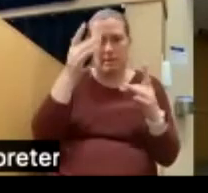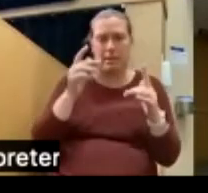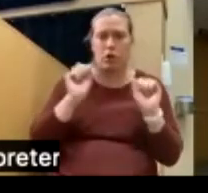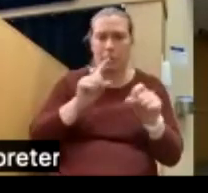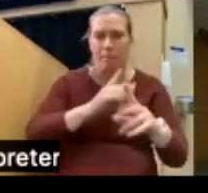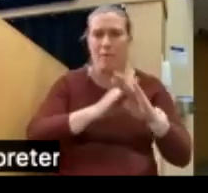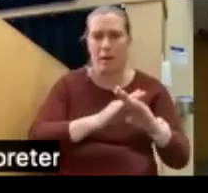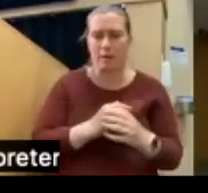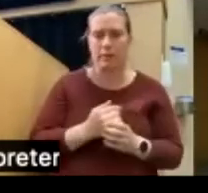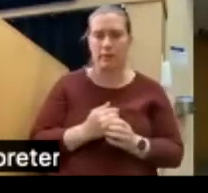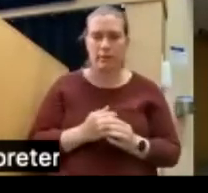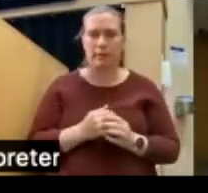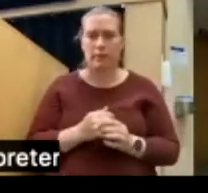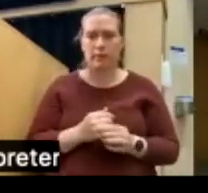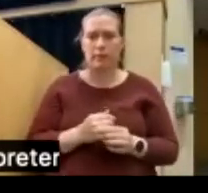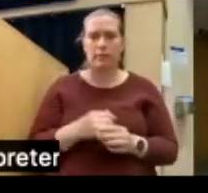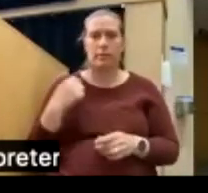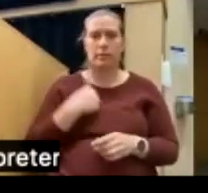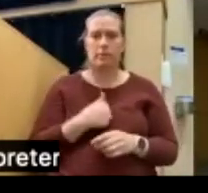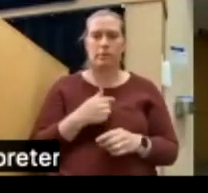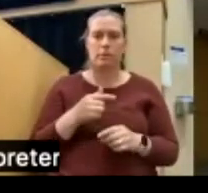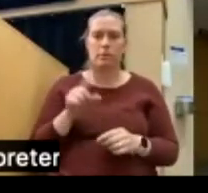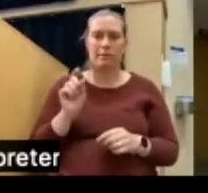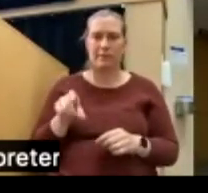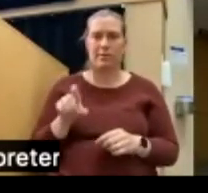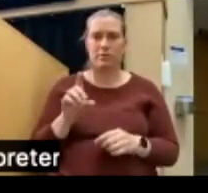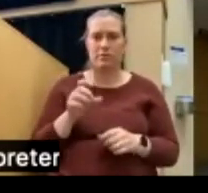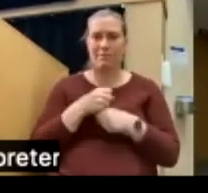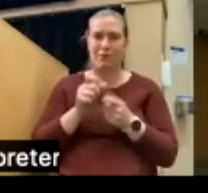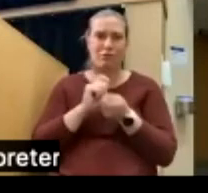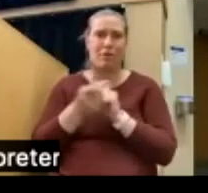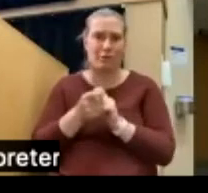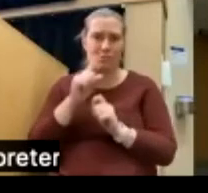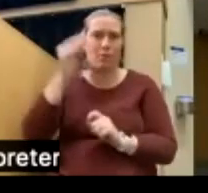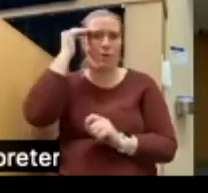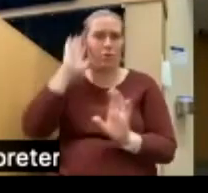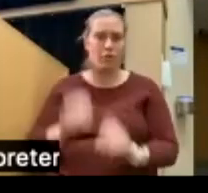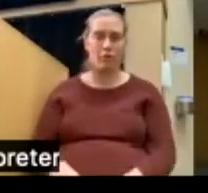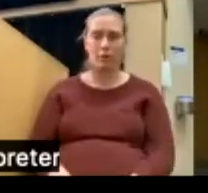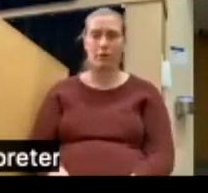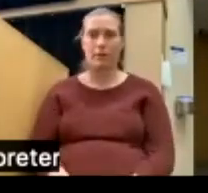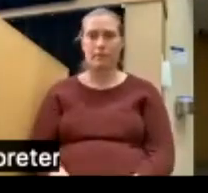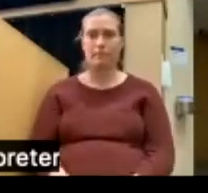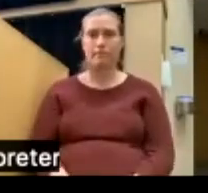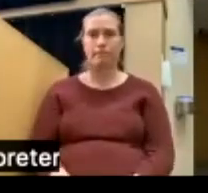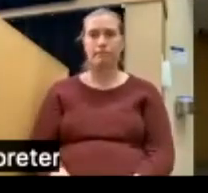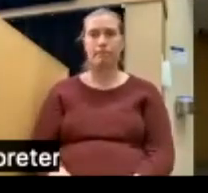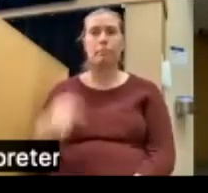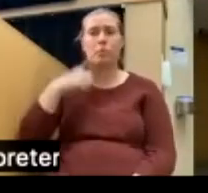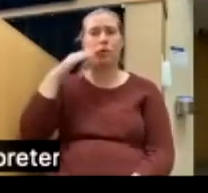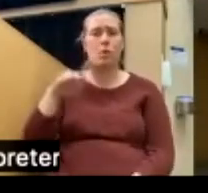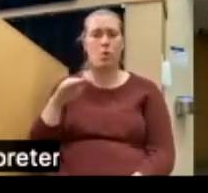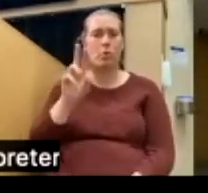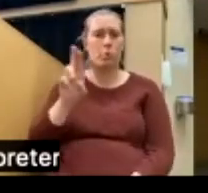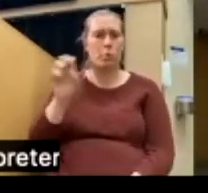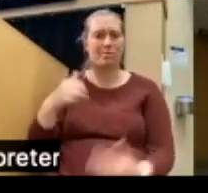something about, but we have to be aware of it to be able to make a change. We know that there's a social gradient in the United States,